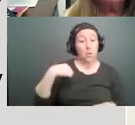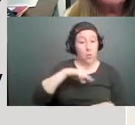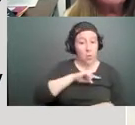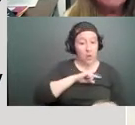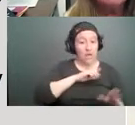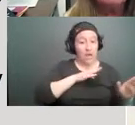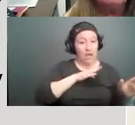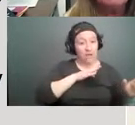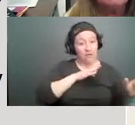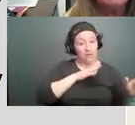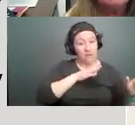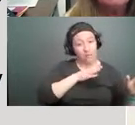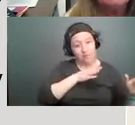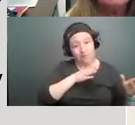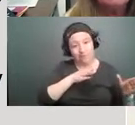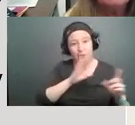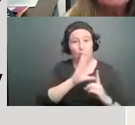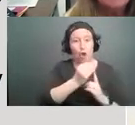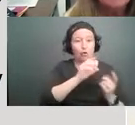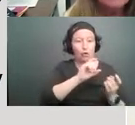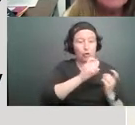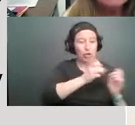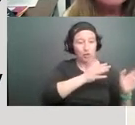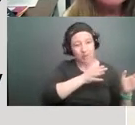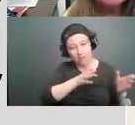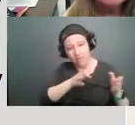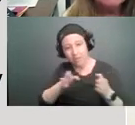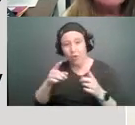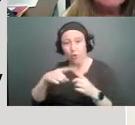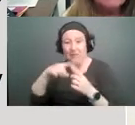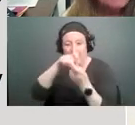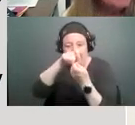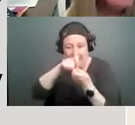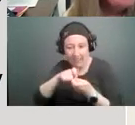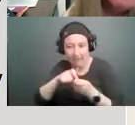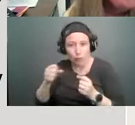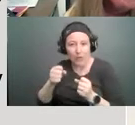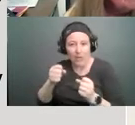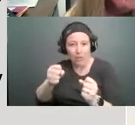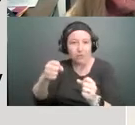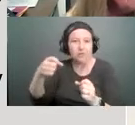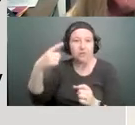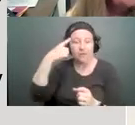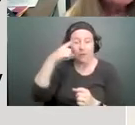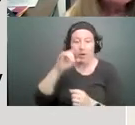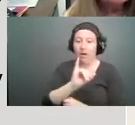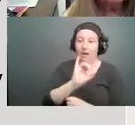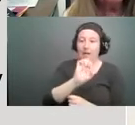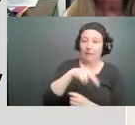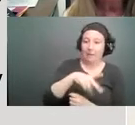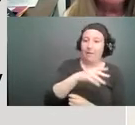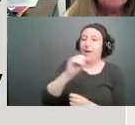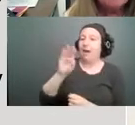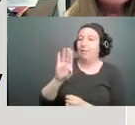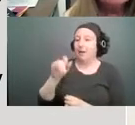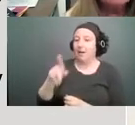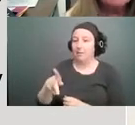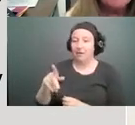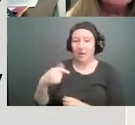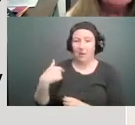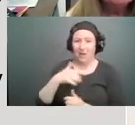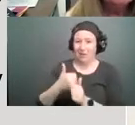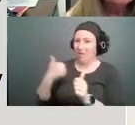specification of strategies on the IEP and the BIP. We've kind of steered away from that for the